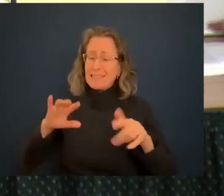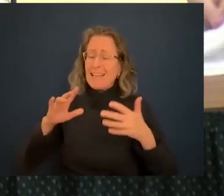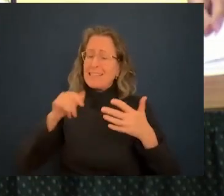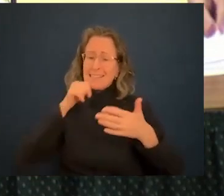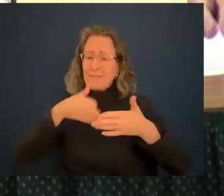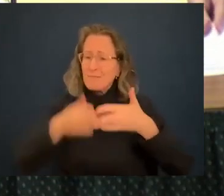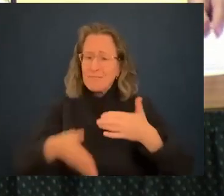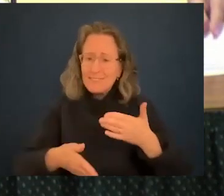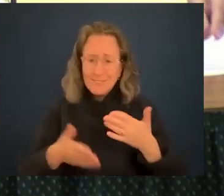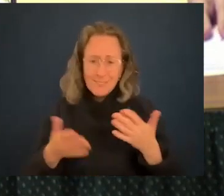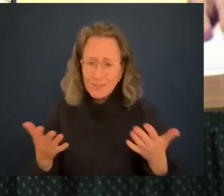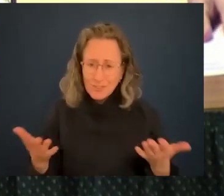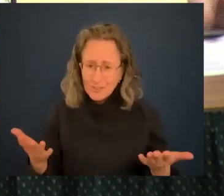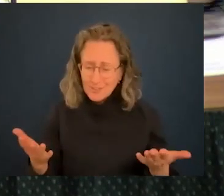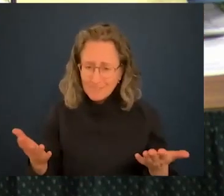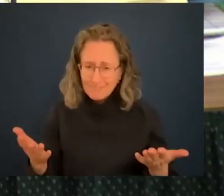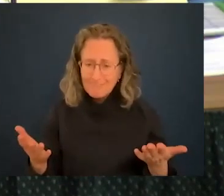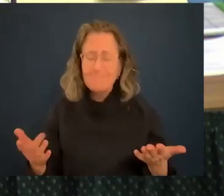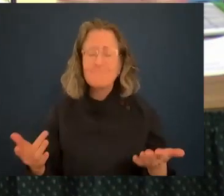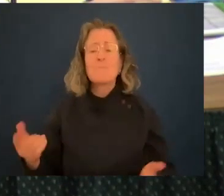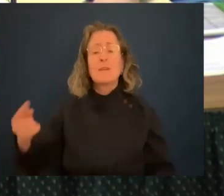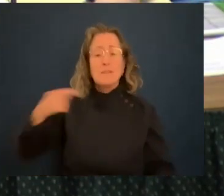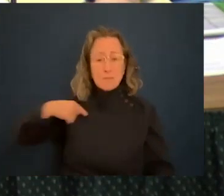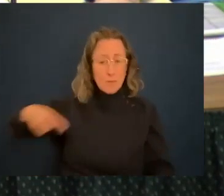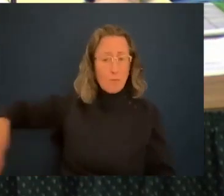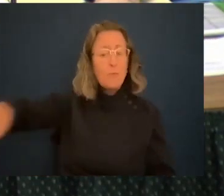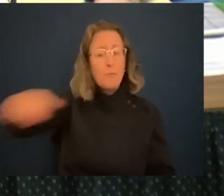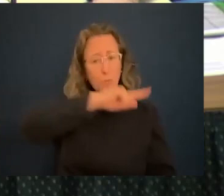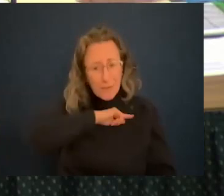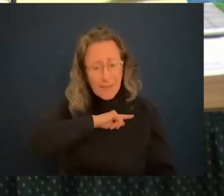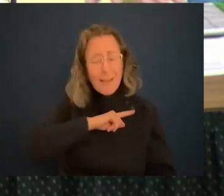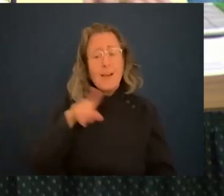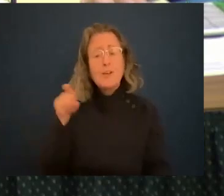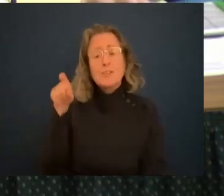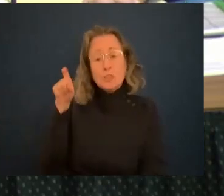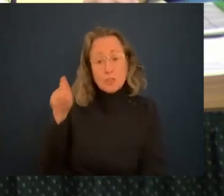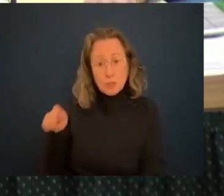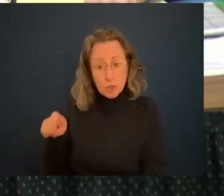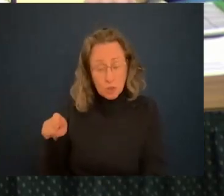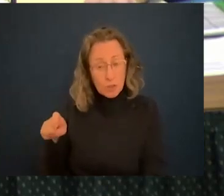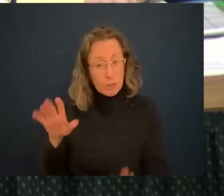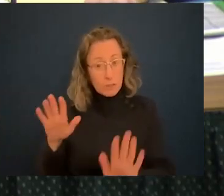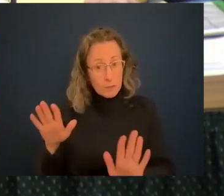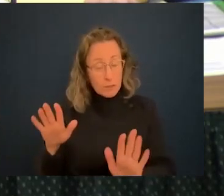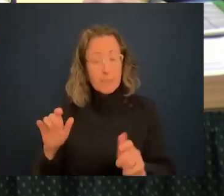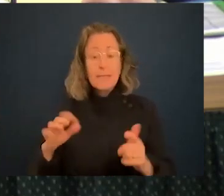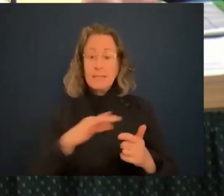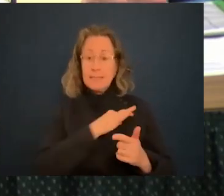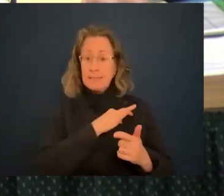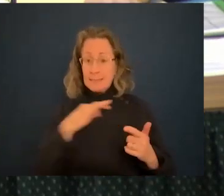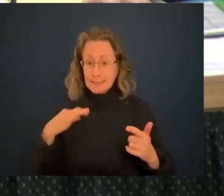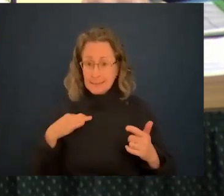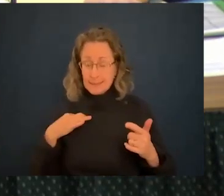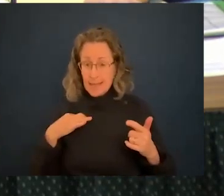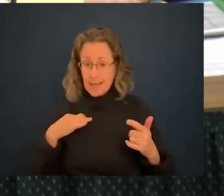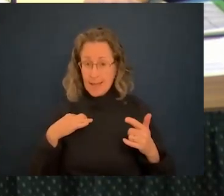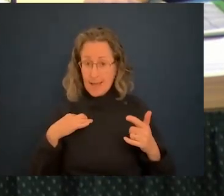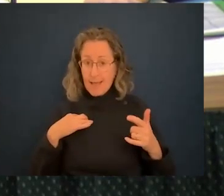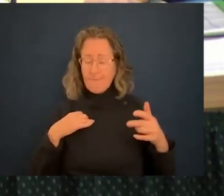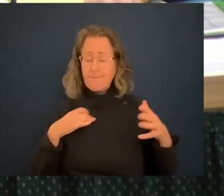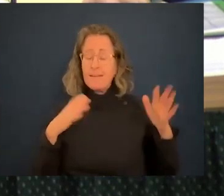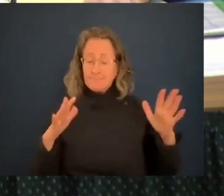is have staff take the time to finish